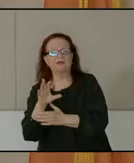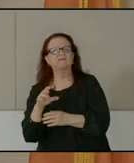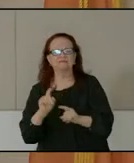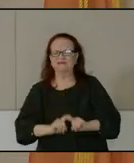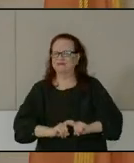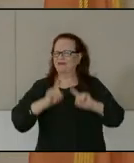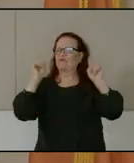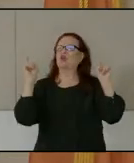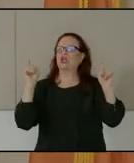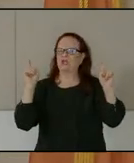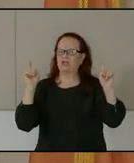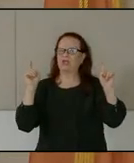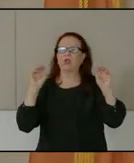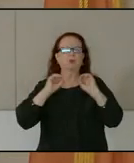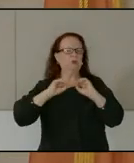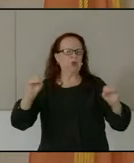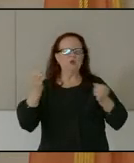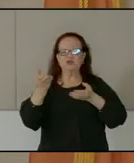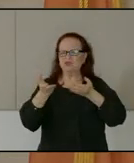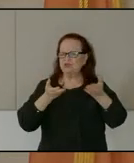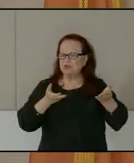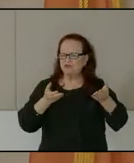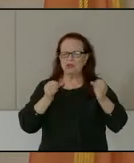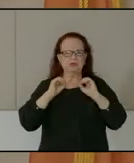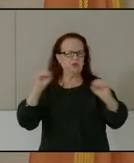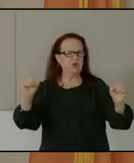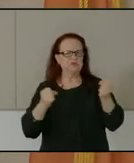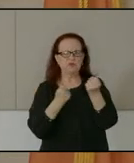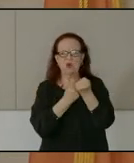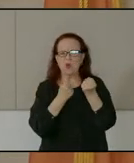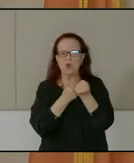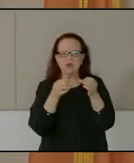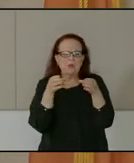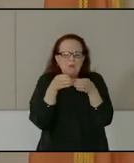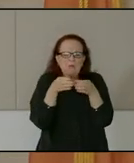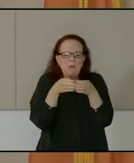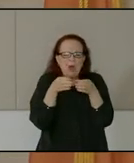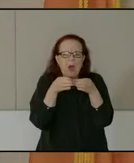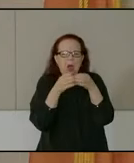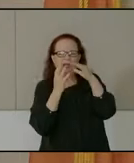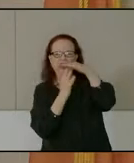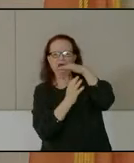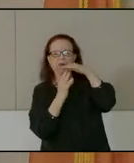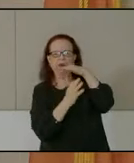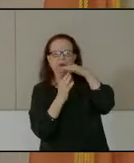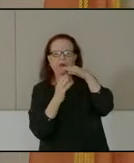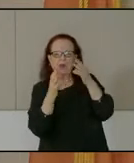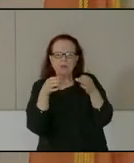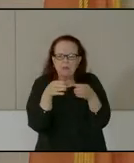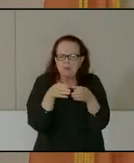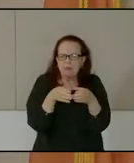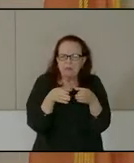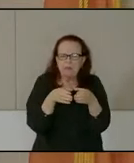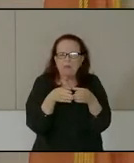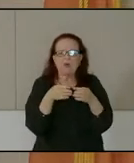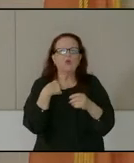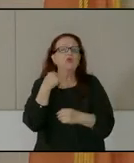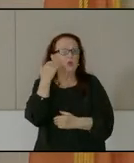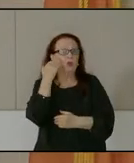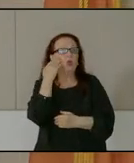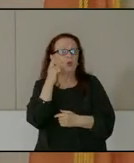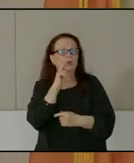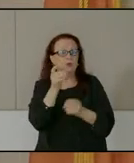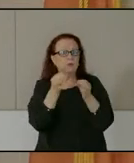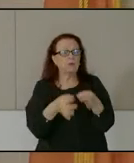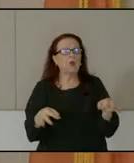right? No services, no support, a very small immigrant population, but we knew how important it was to